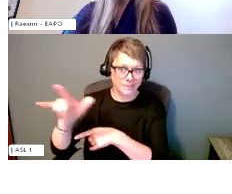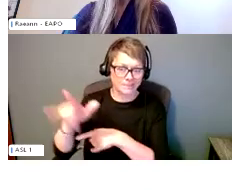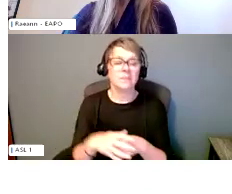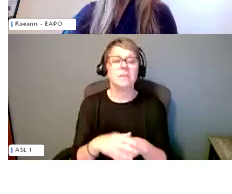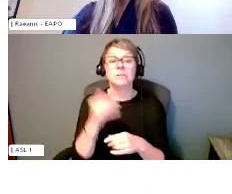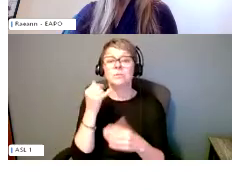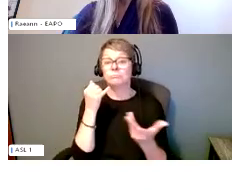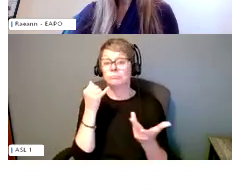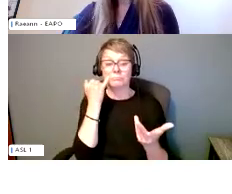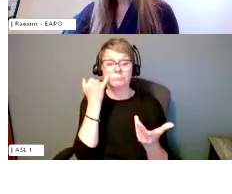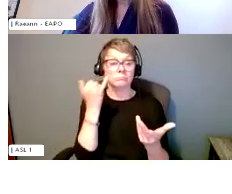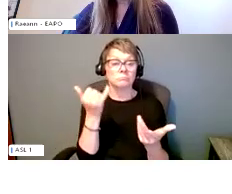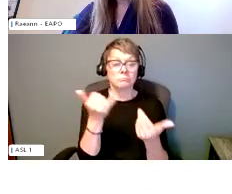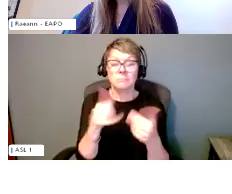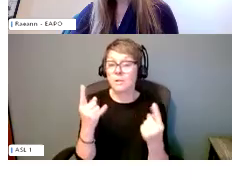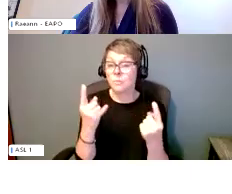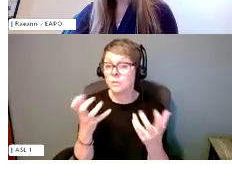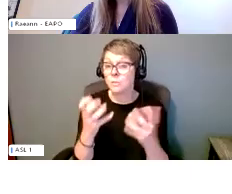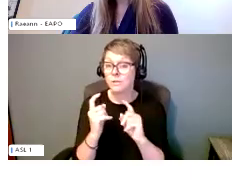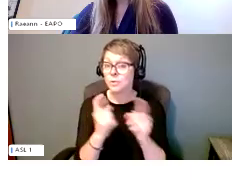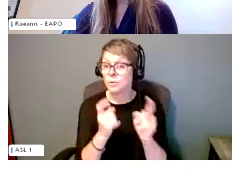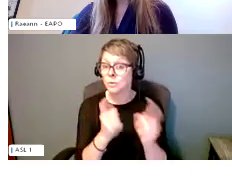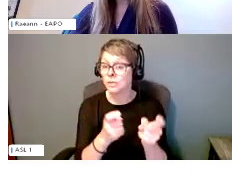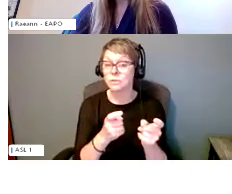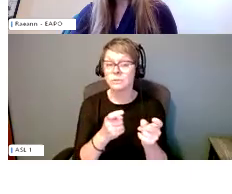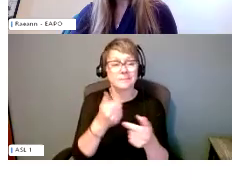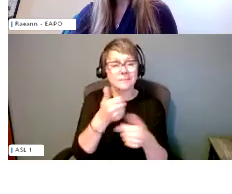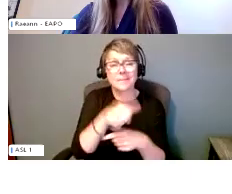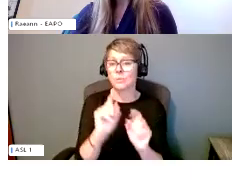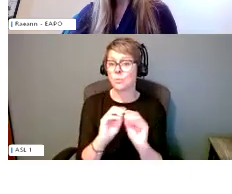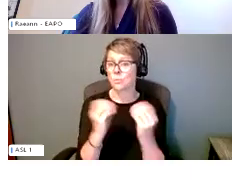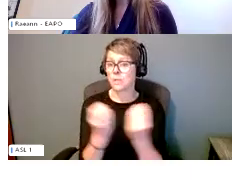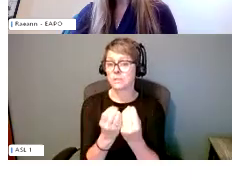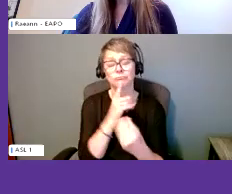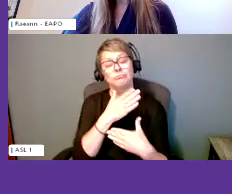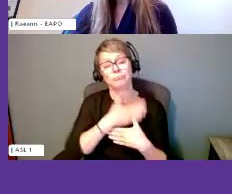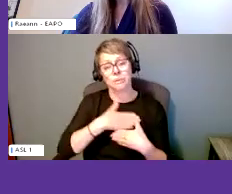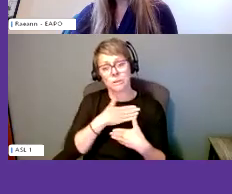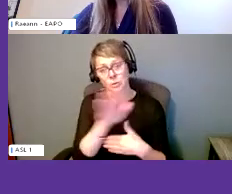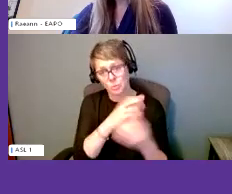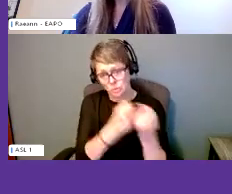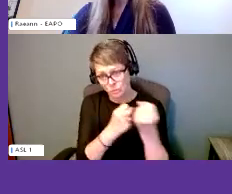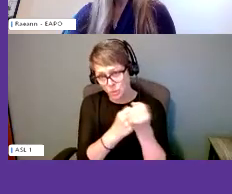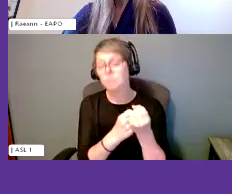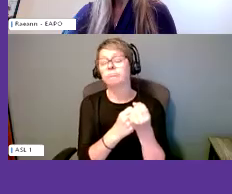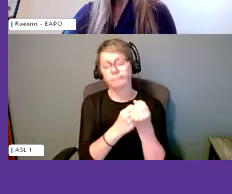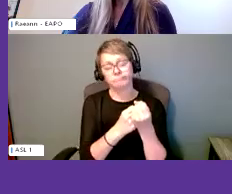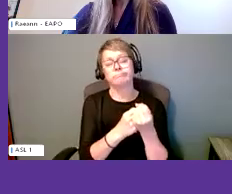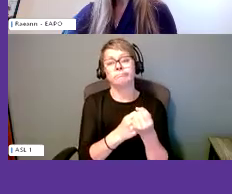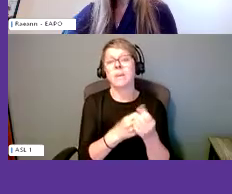anyone would like to make donations to either of our organizations, we do appreciate your support, as we know that funding is